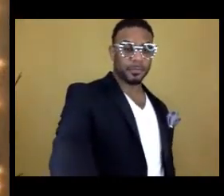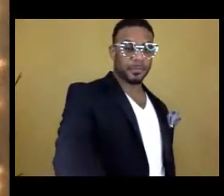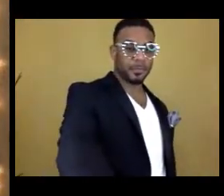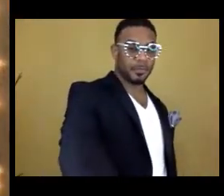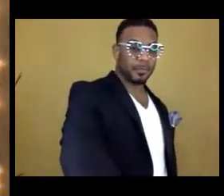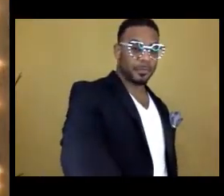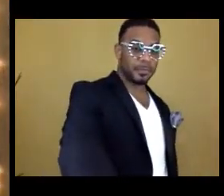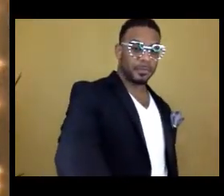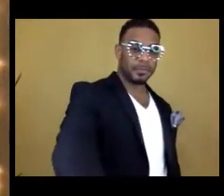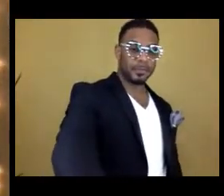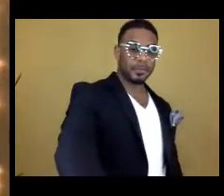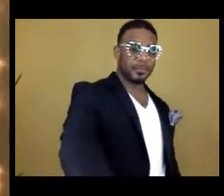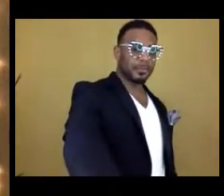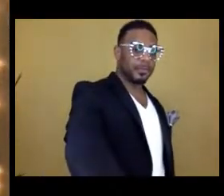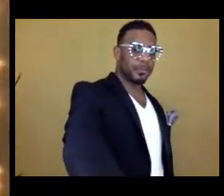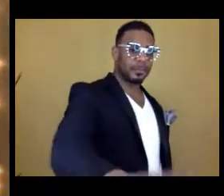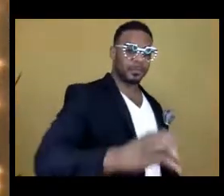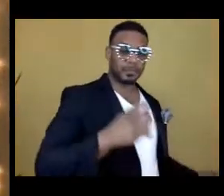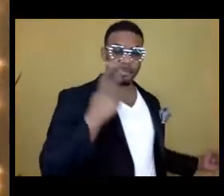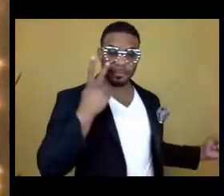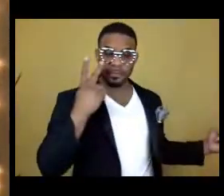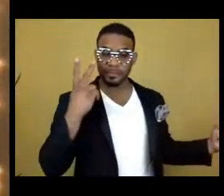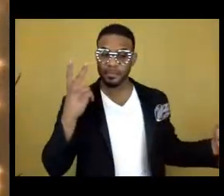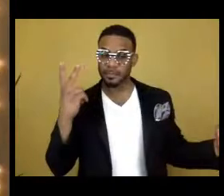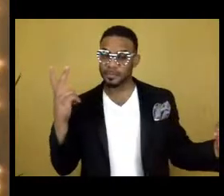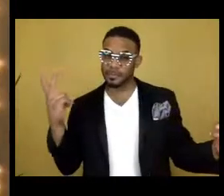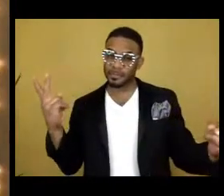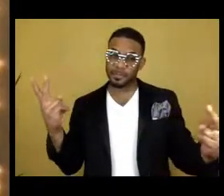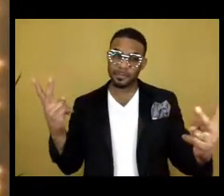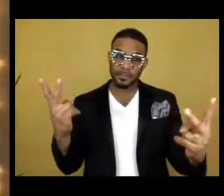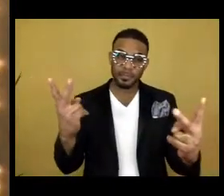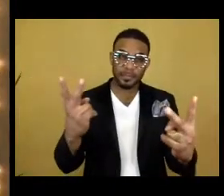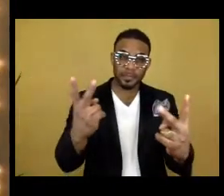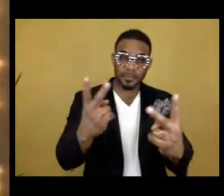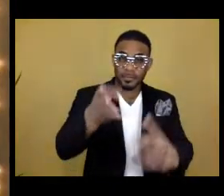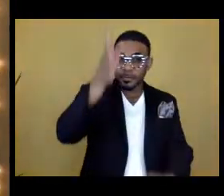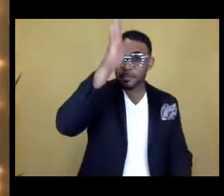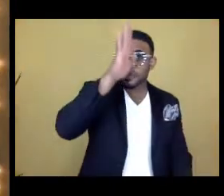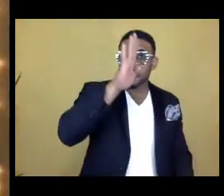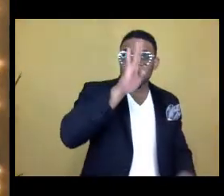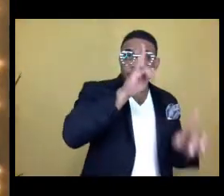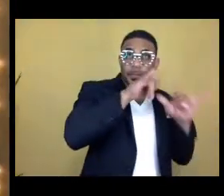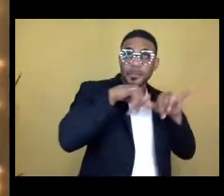I see God in symmetry.